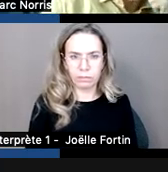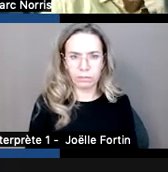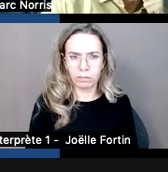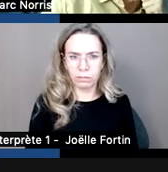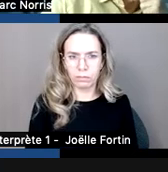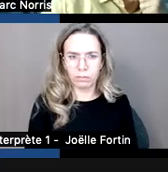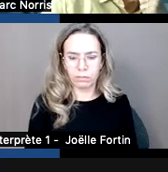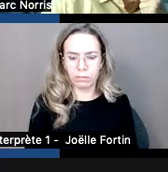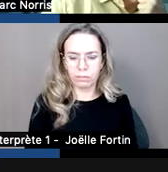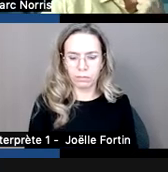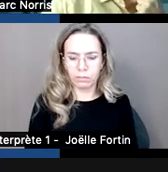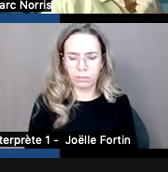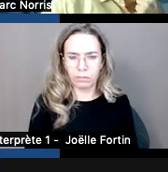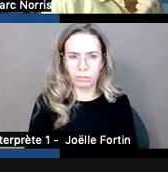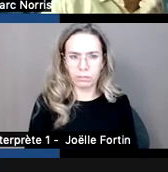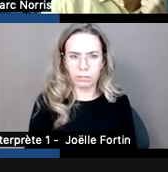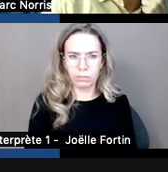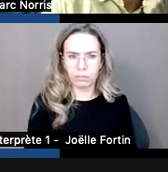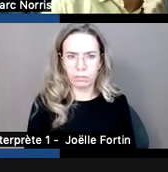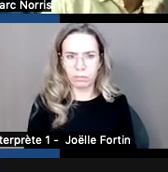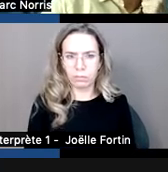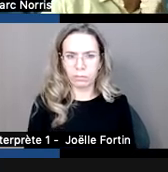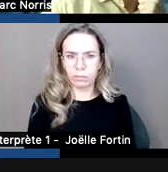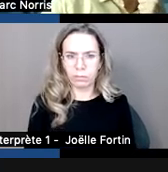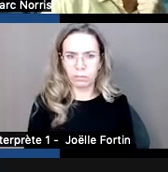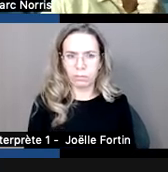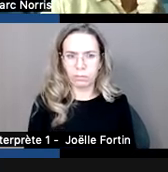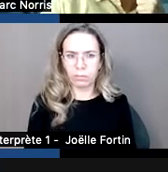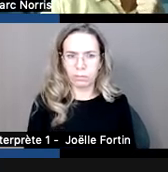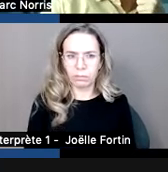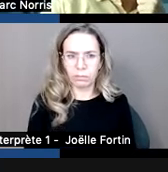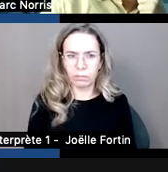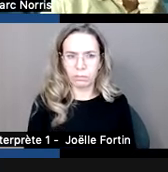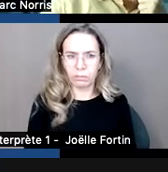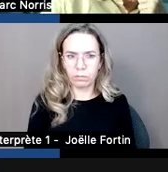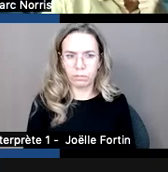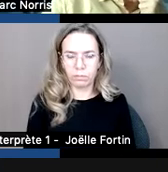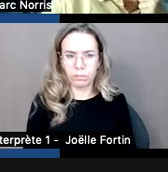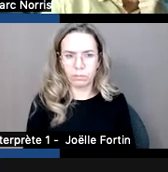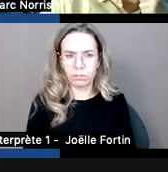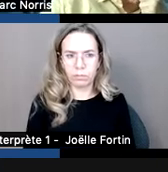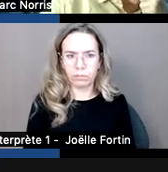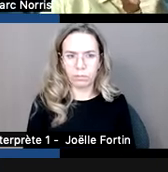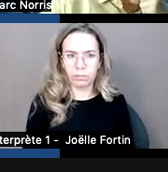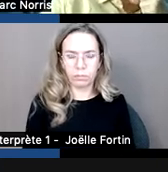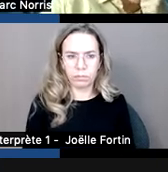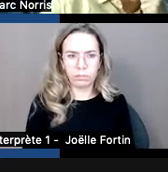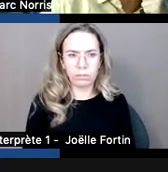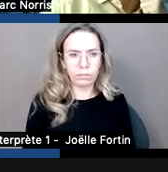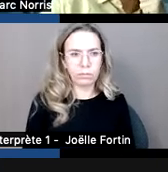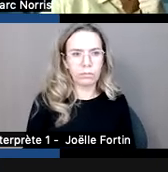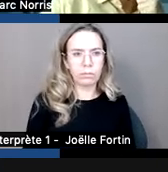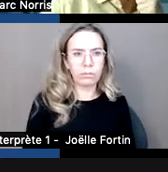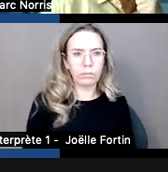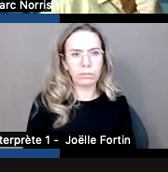Why are they doing this? Why would a person keep asking the same question over and over when they